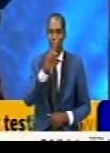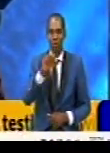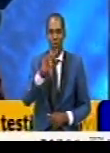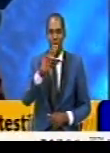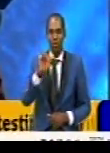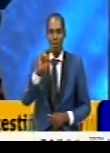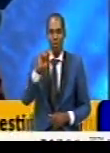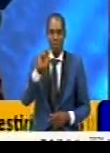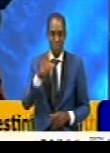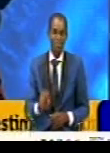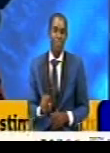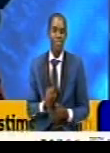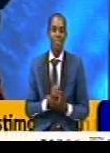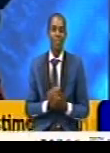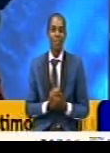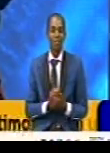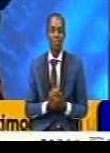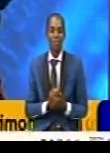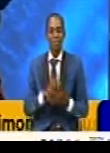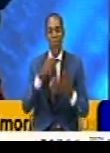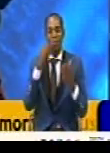are going to have twins.